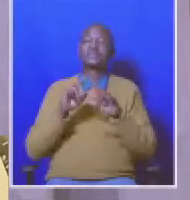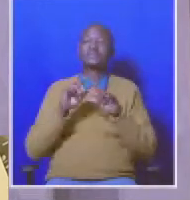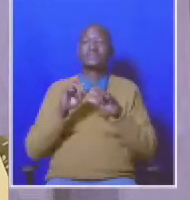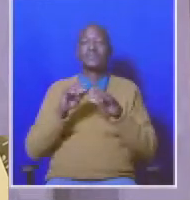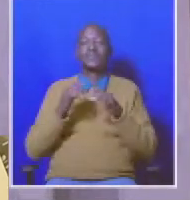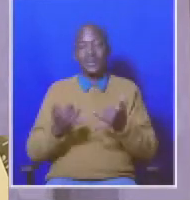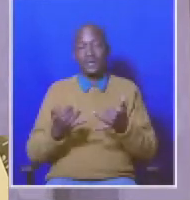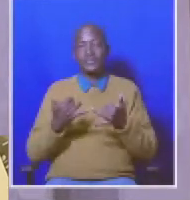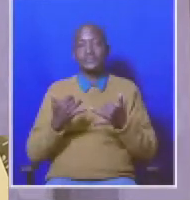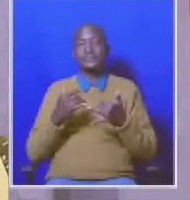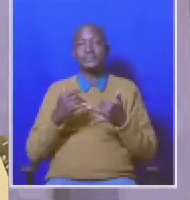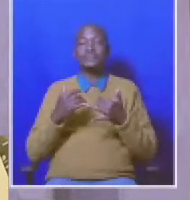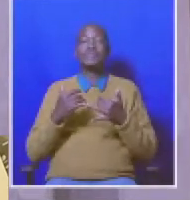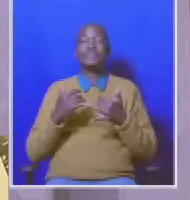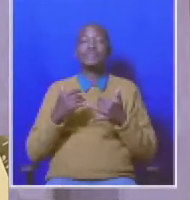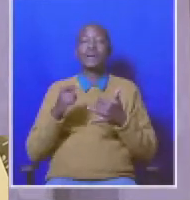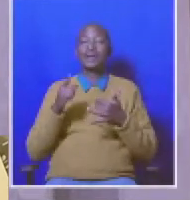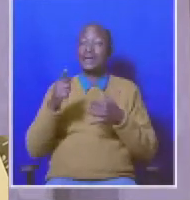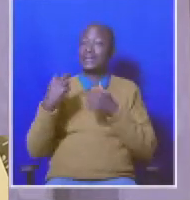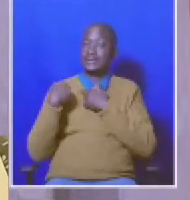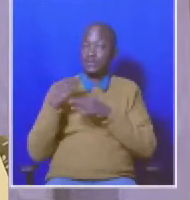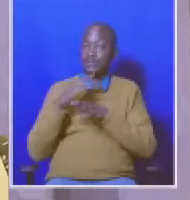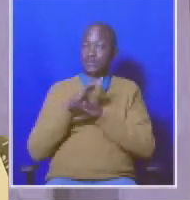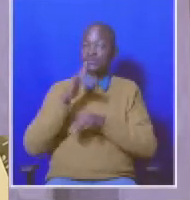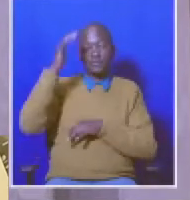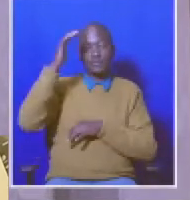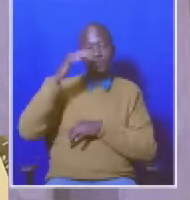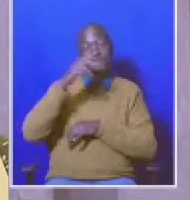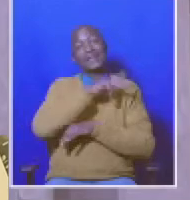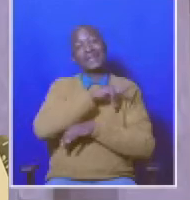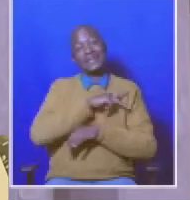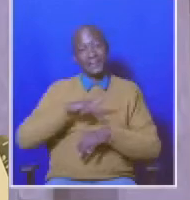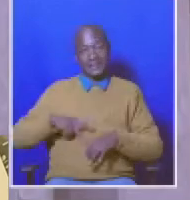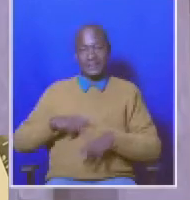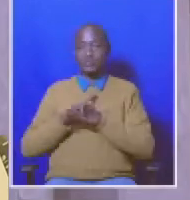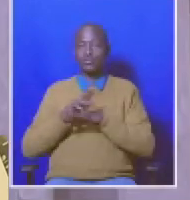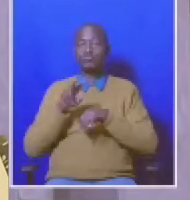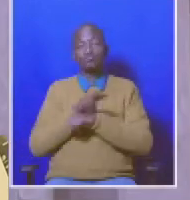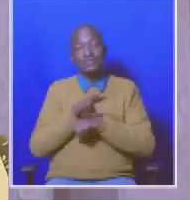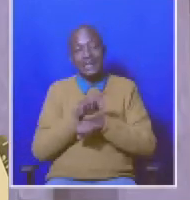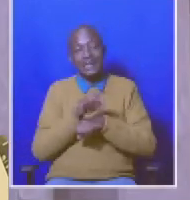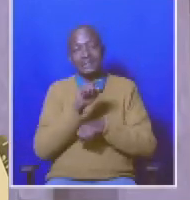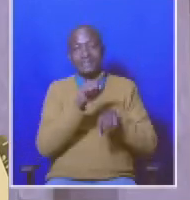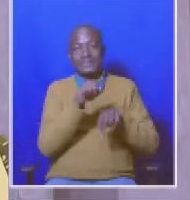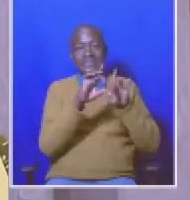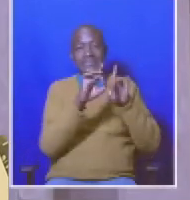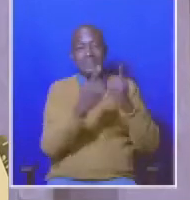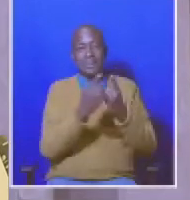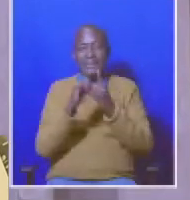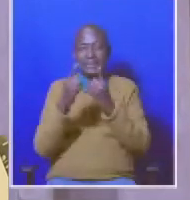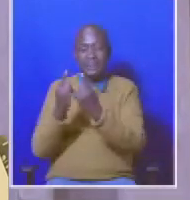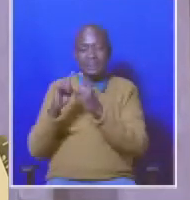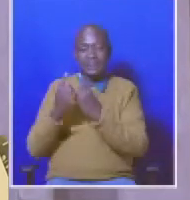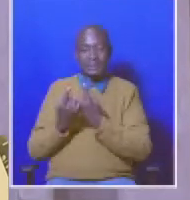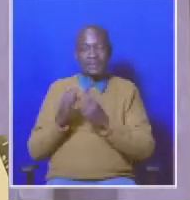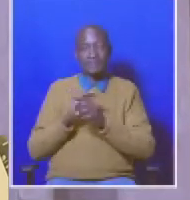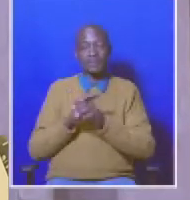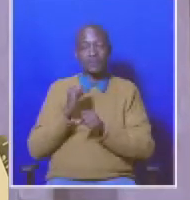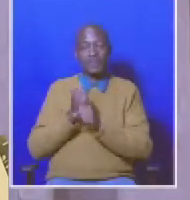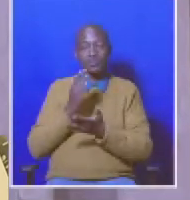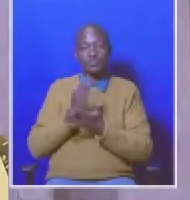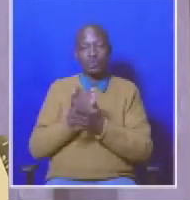to the presidency to ensure that we check all the departments and ensure that all of them